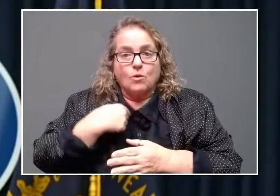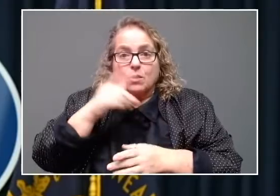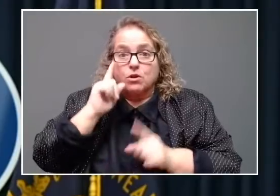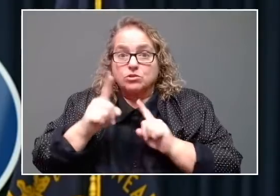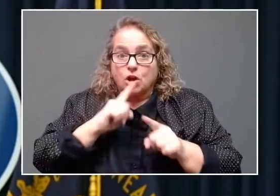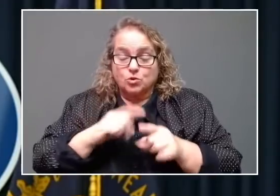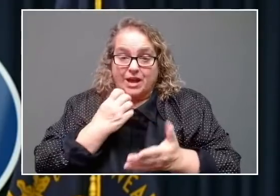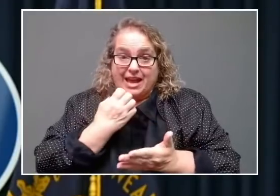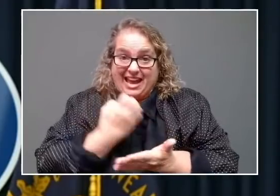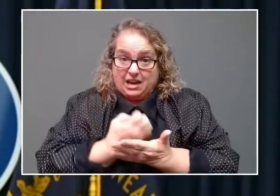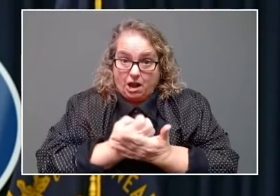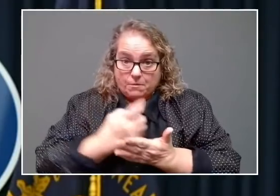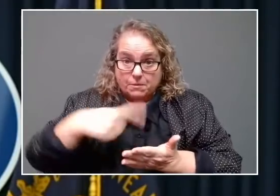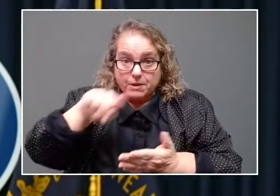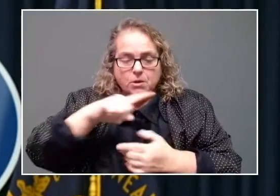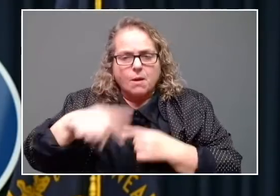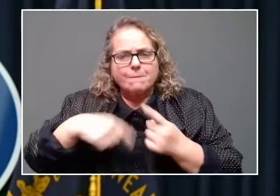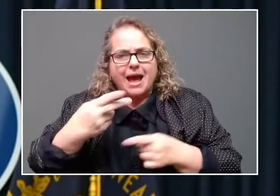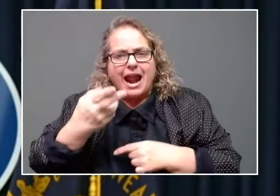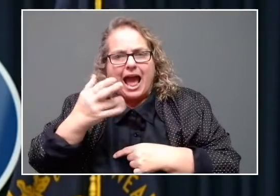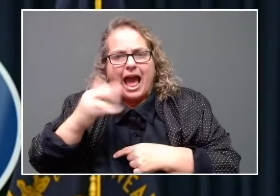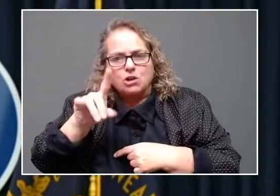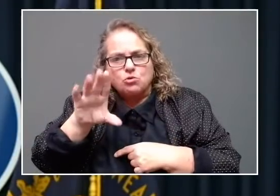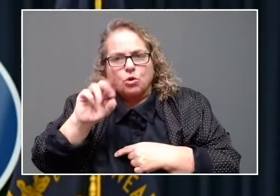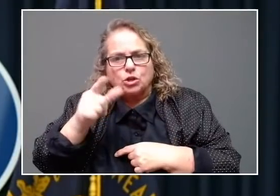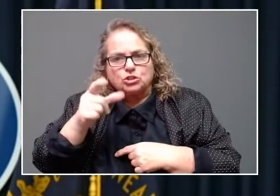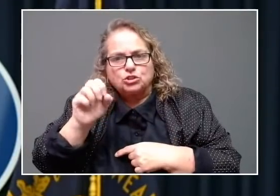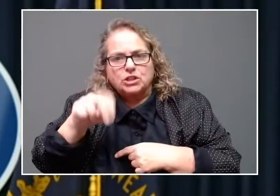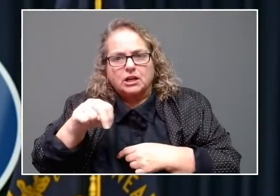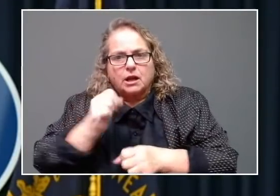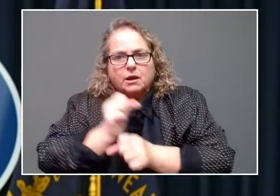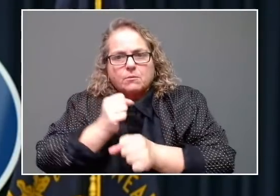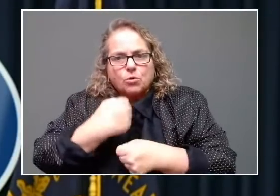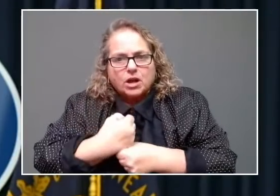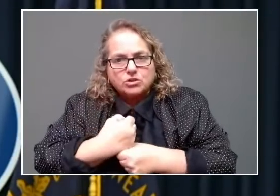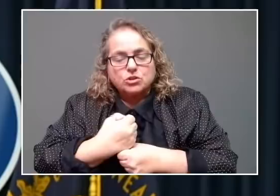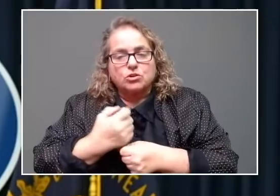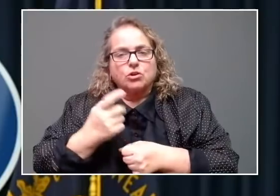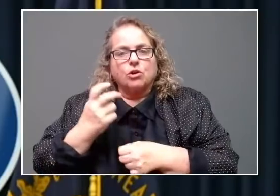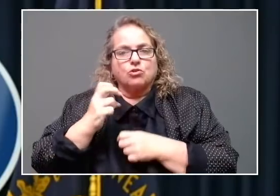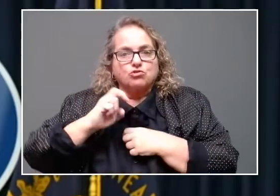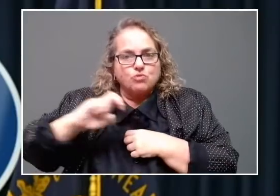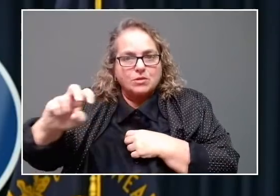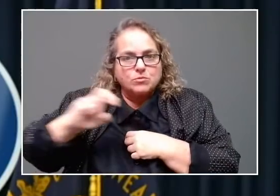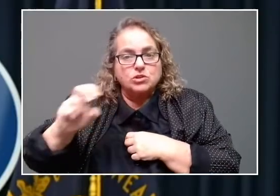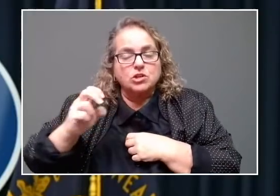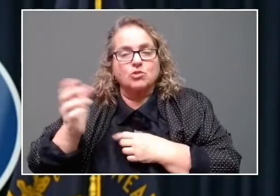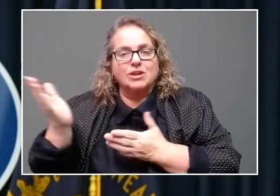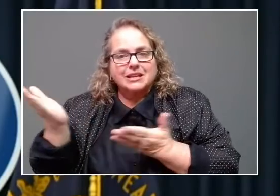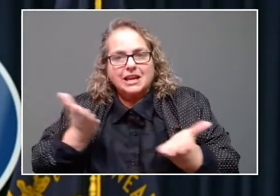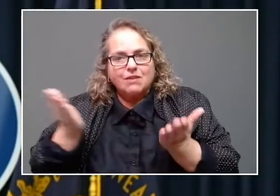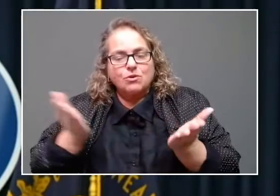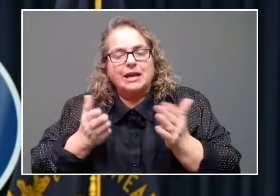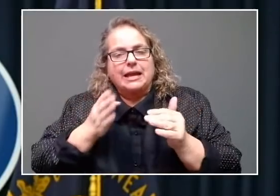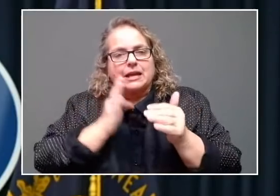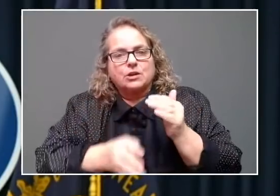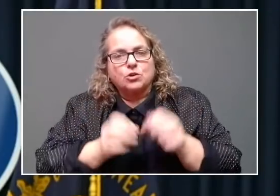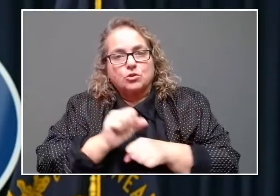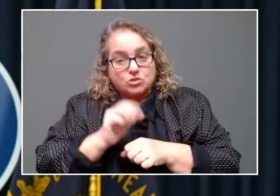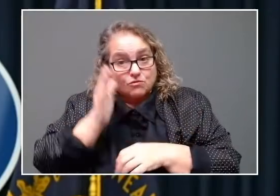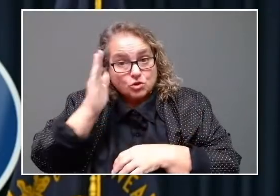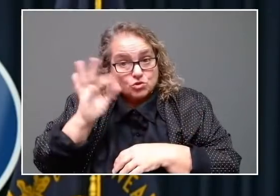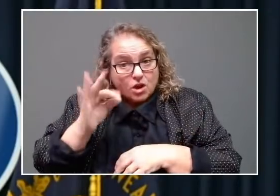around hydrogen production, transportation, delivery, and end use. The future of hydrogen in Kentucky